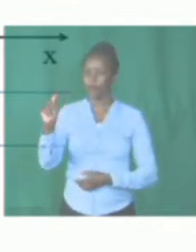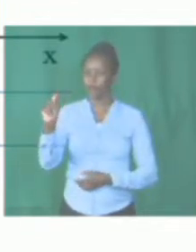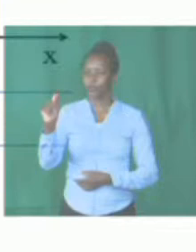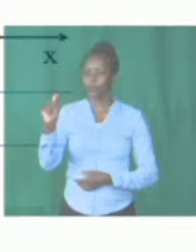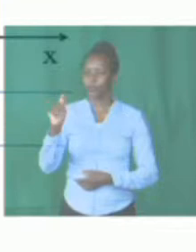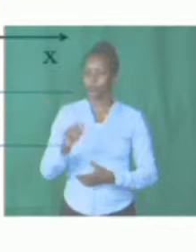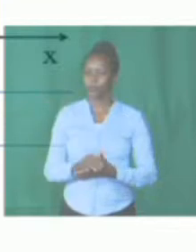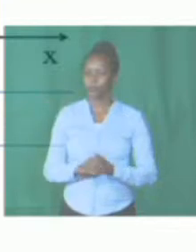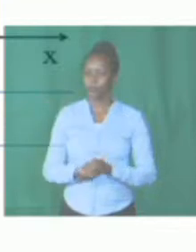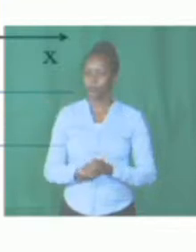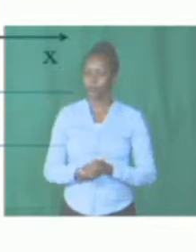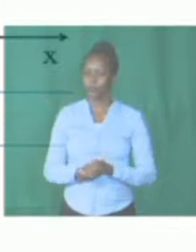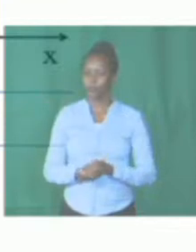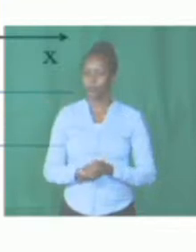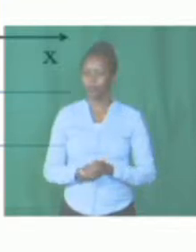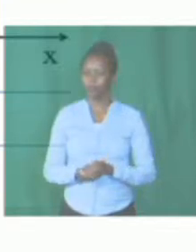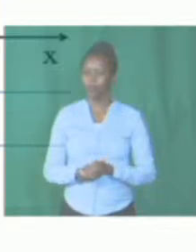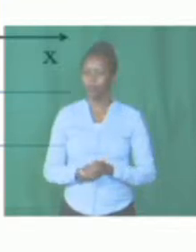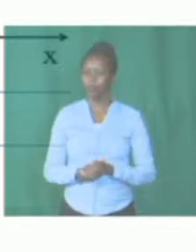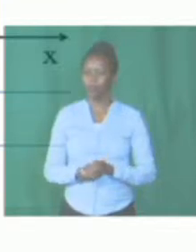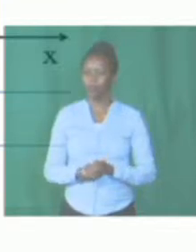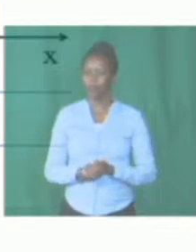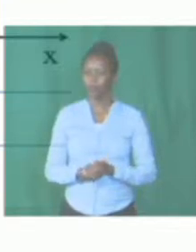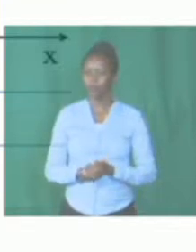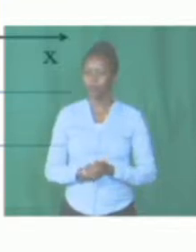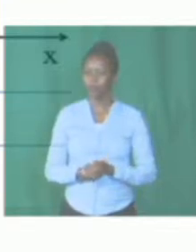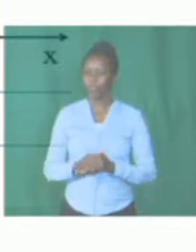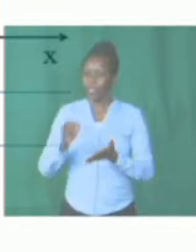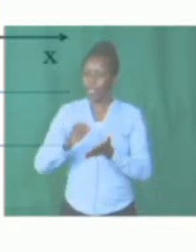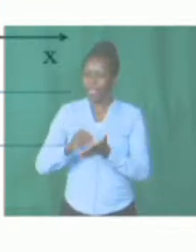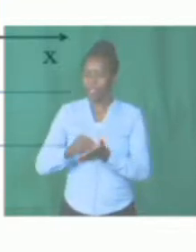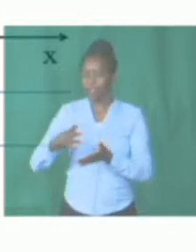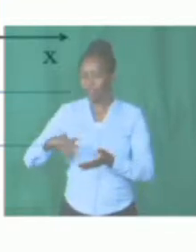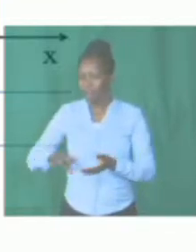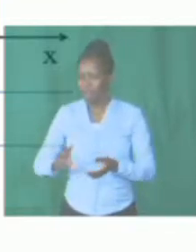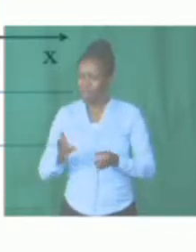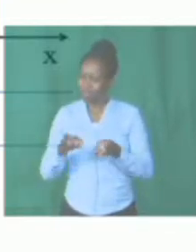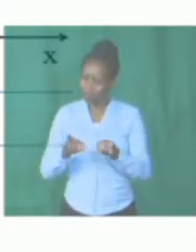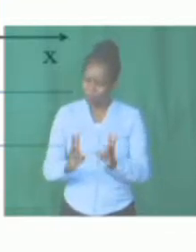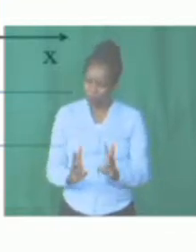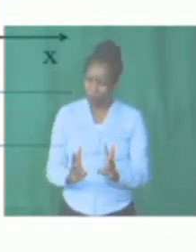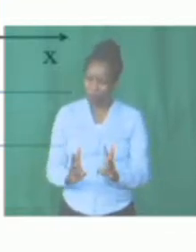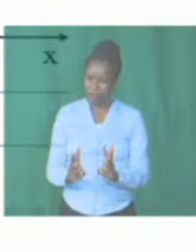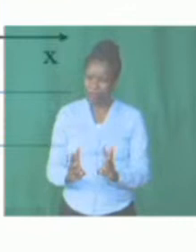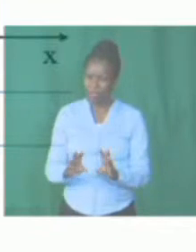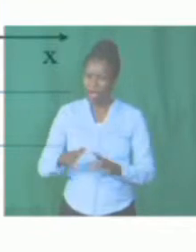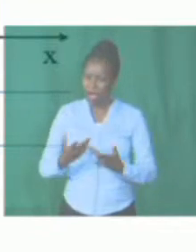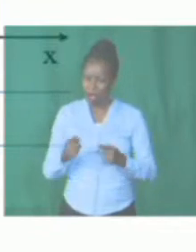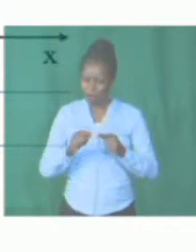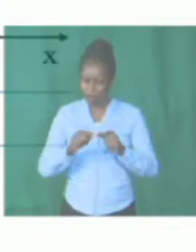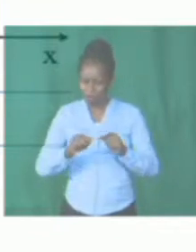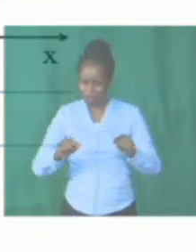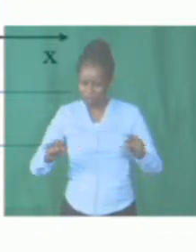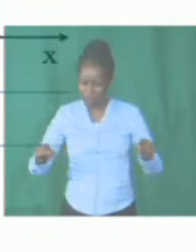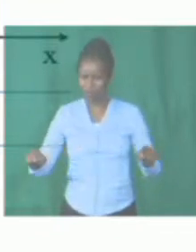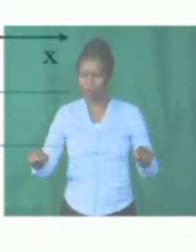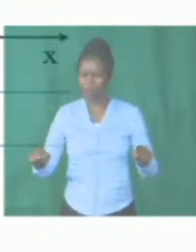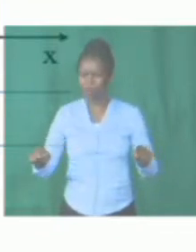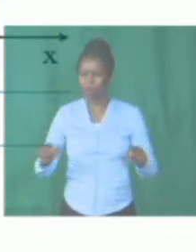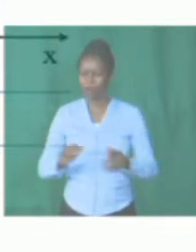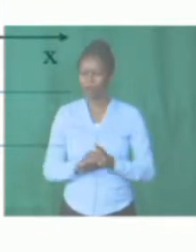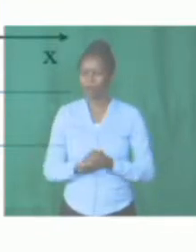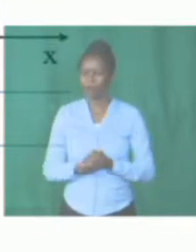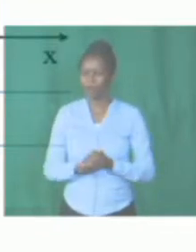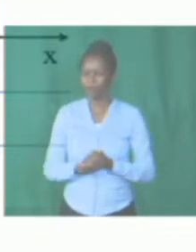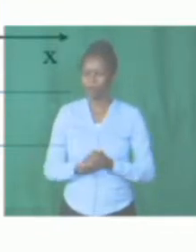3. Okay, there is another way, of course, of finding the length of this line